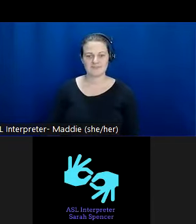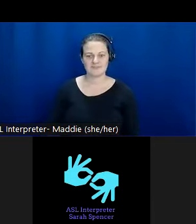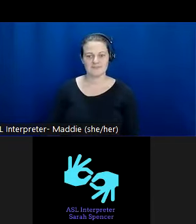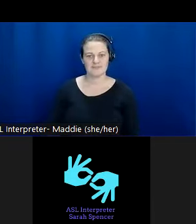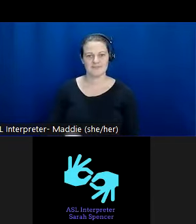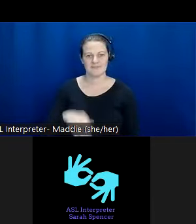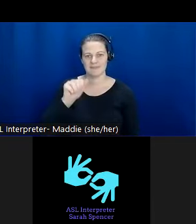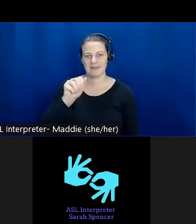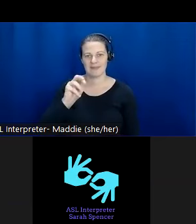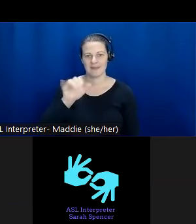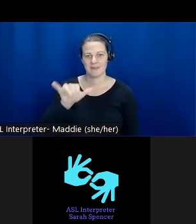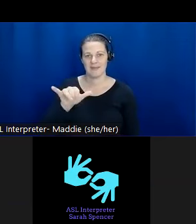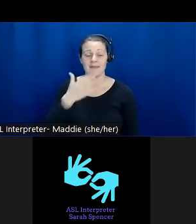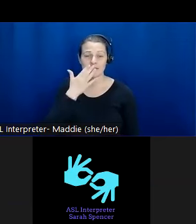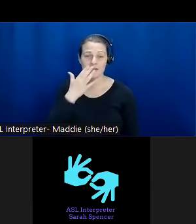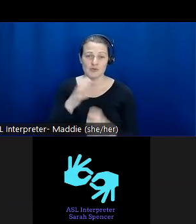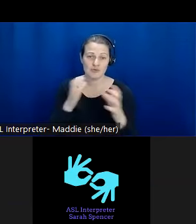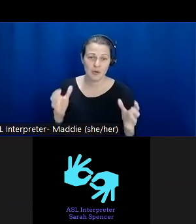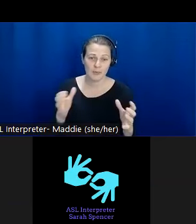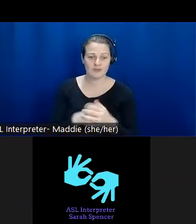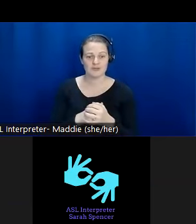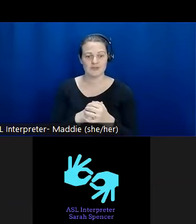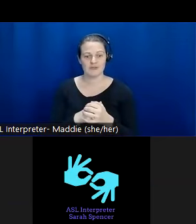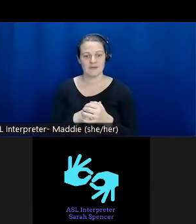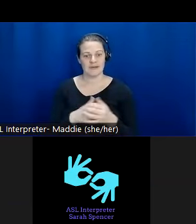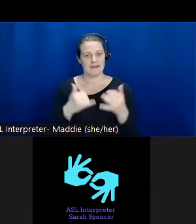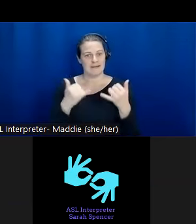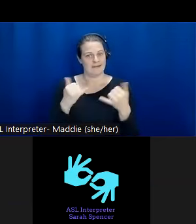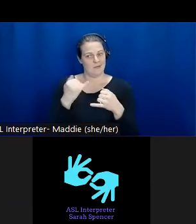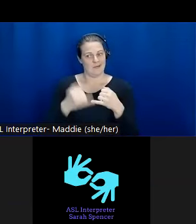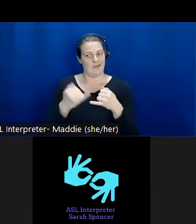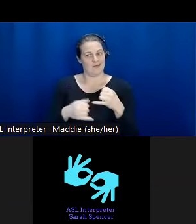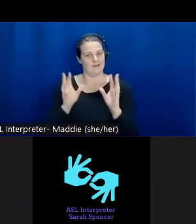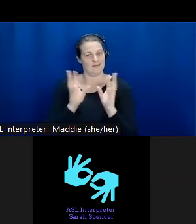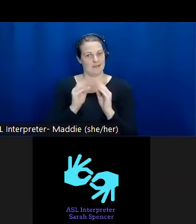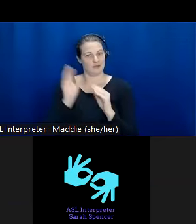Thank you so much. We're now at the end of the session. If you have any questions, feel free